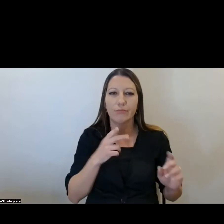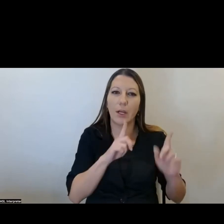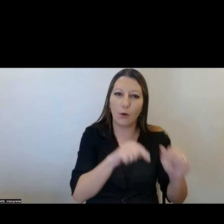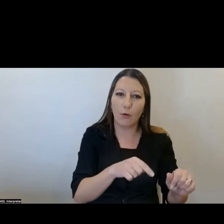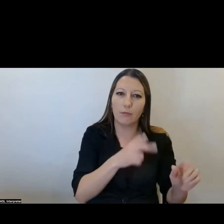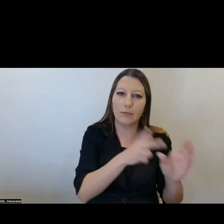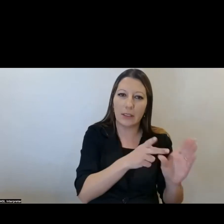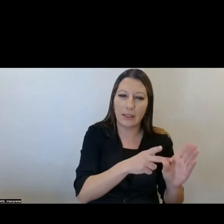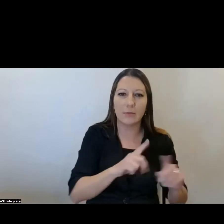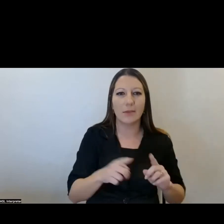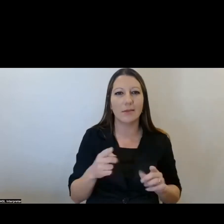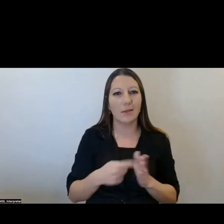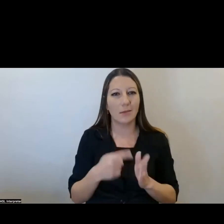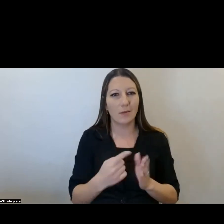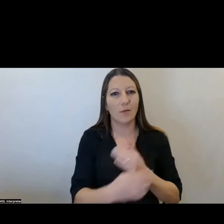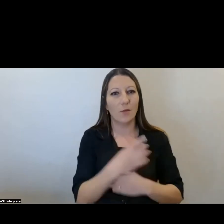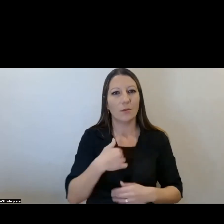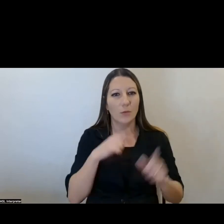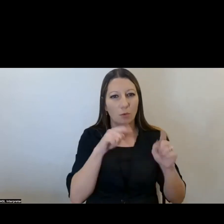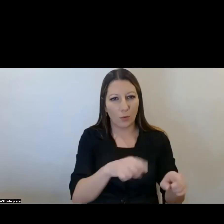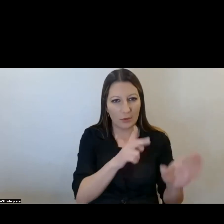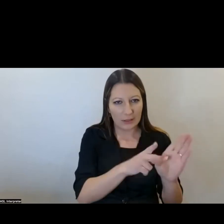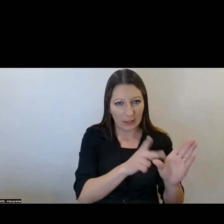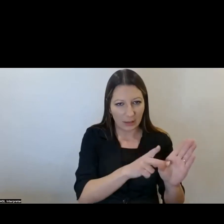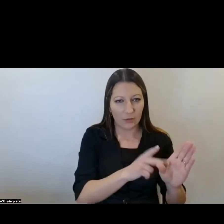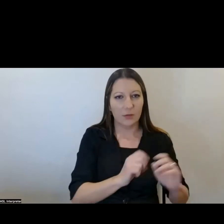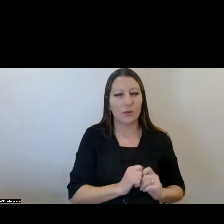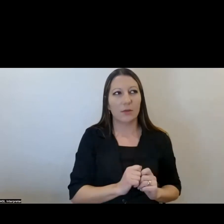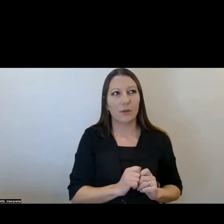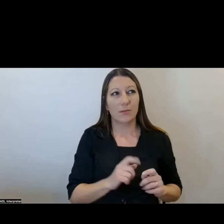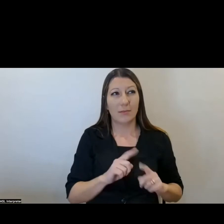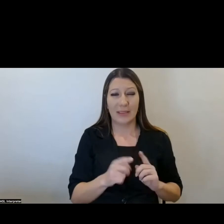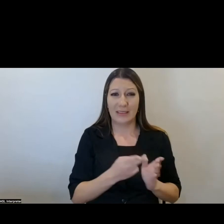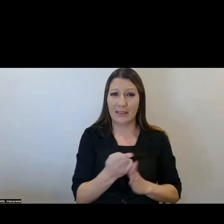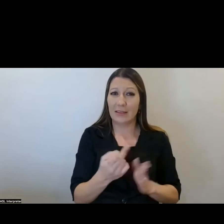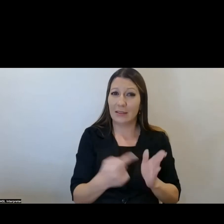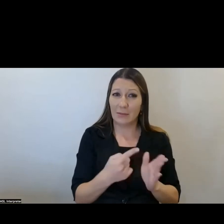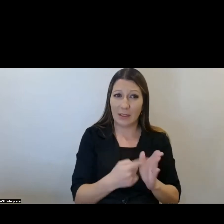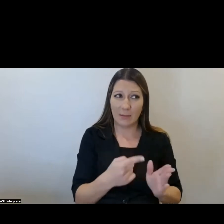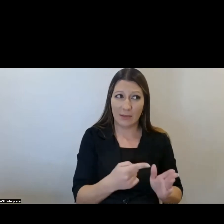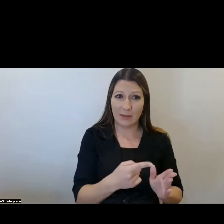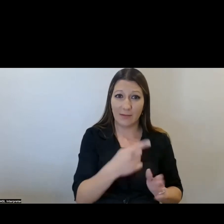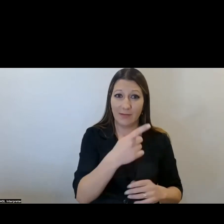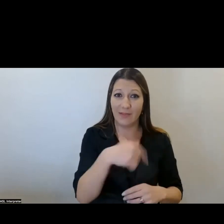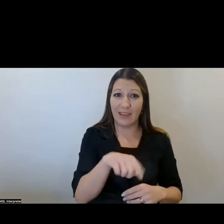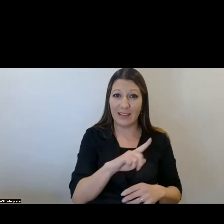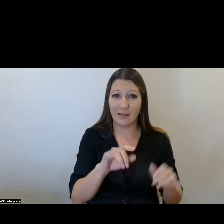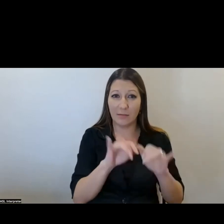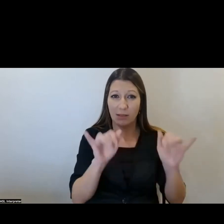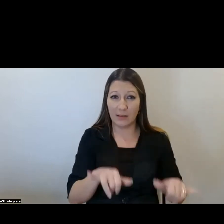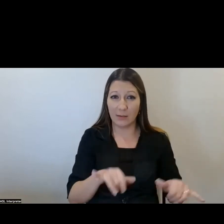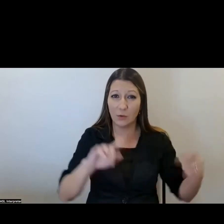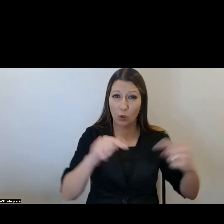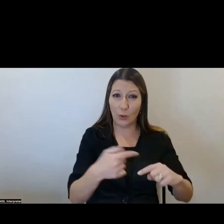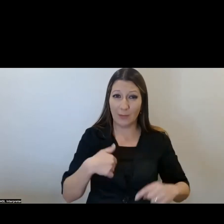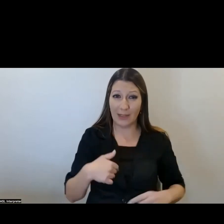hurt by the system, like including like drug side effects, which